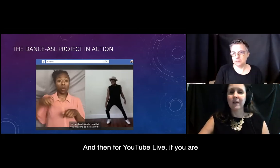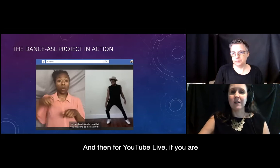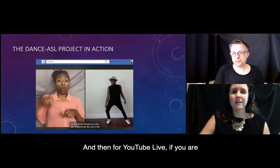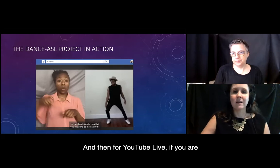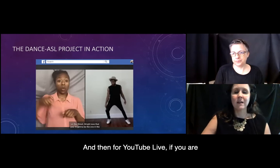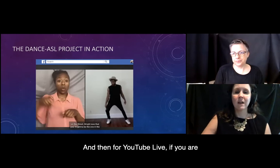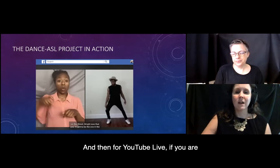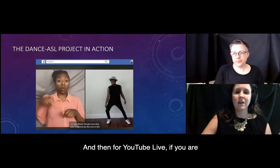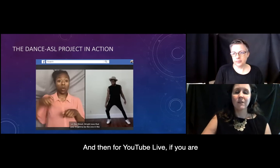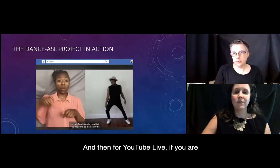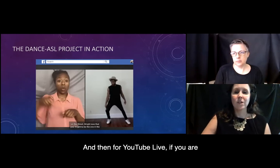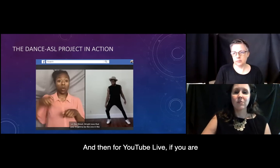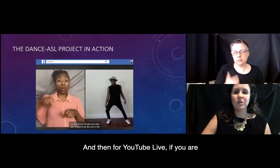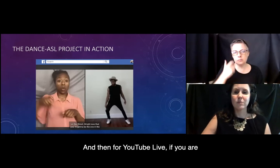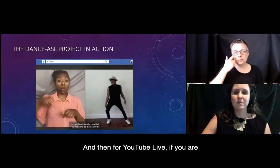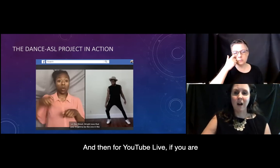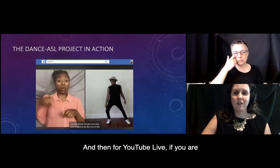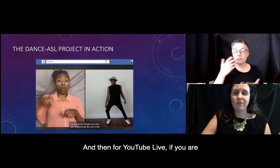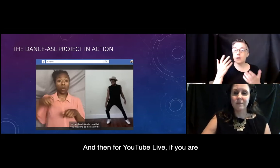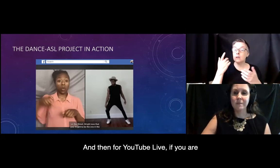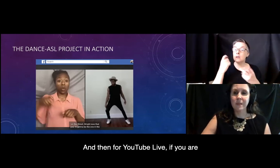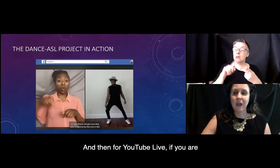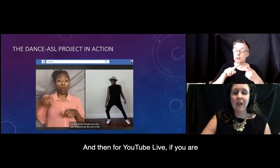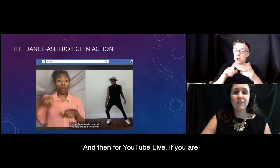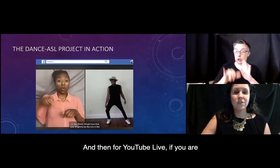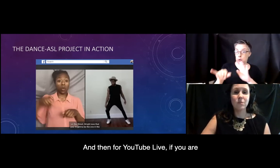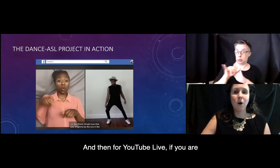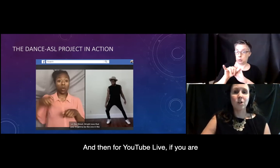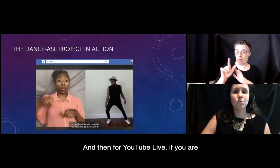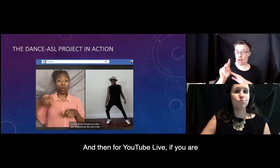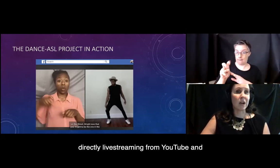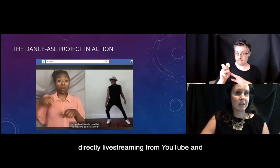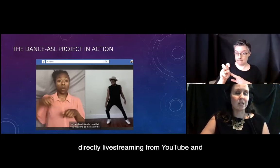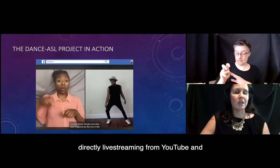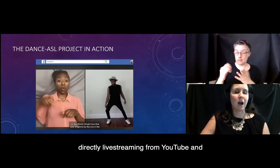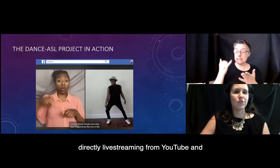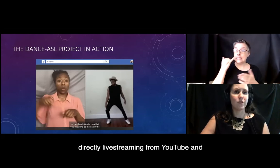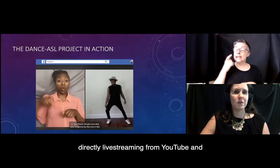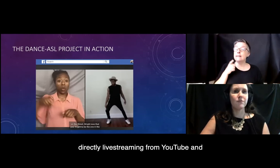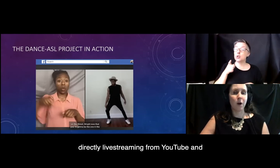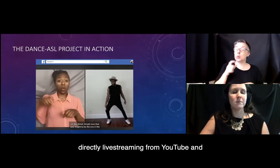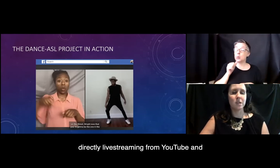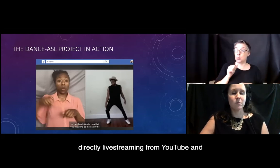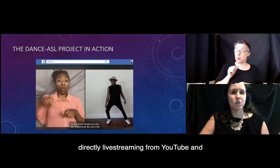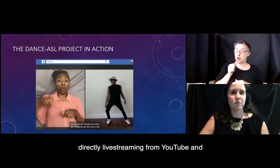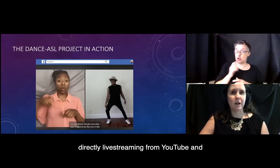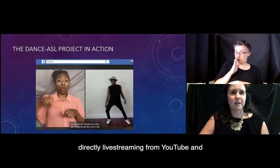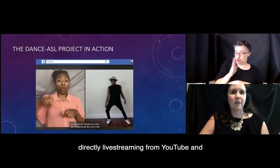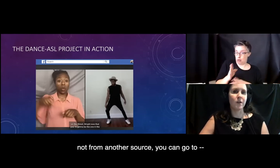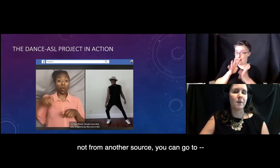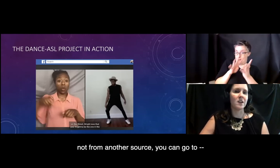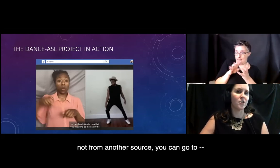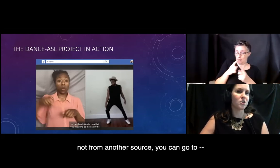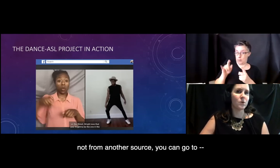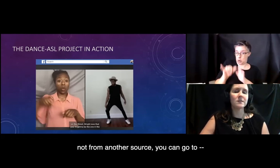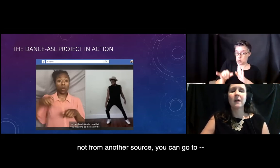And then for YouTube Live, if you are directly live streaming from YouTube and not